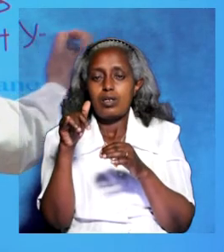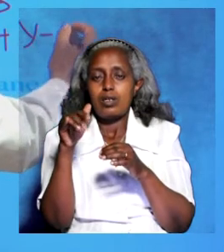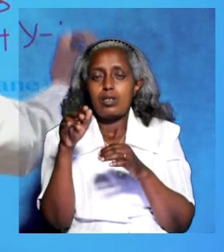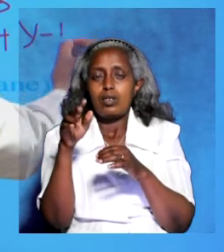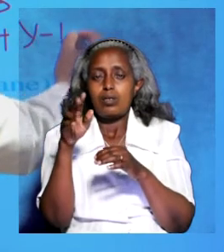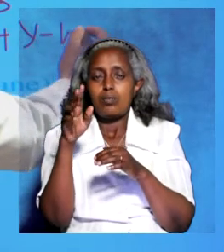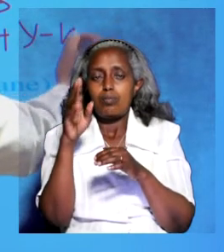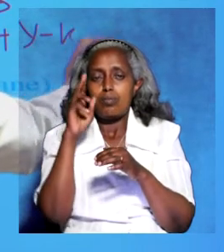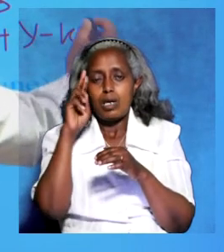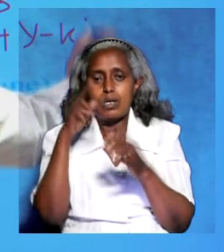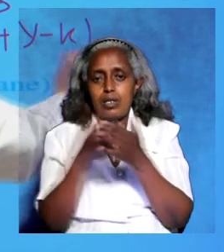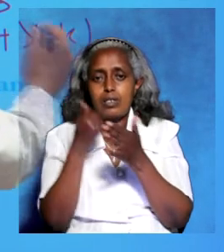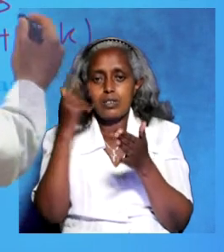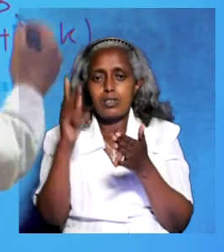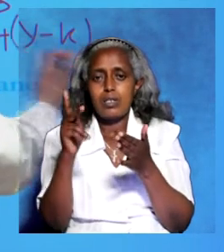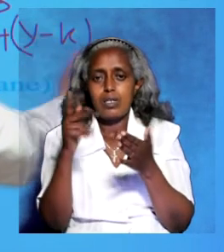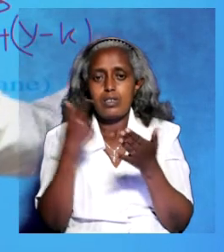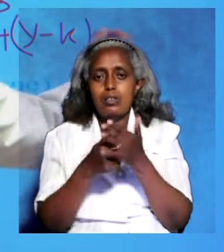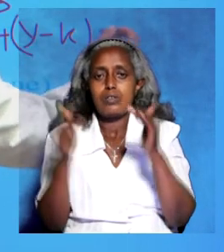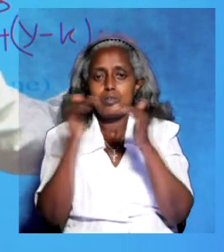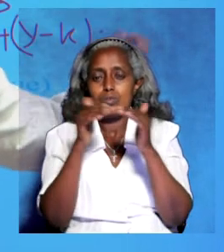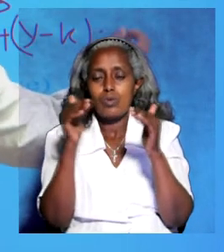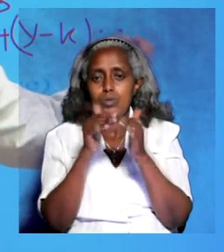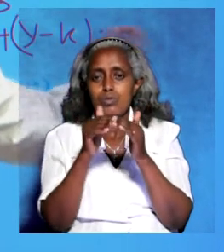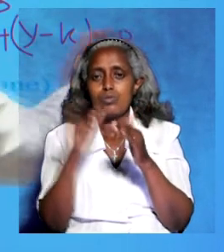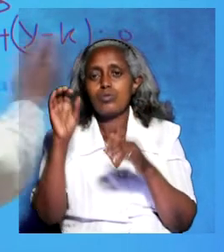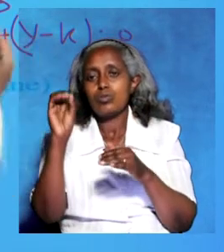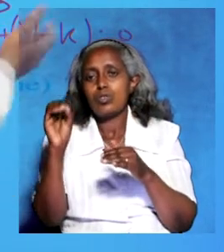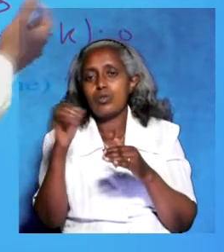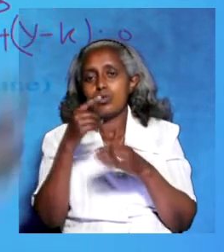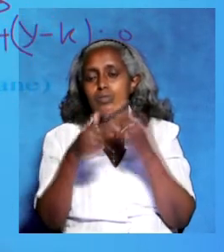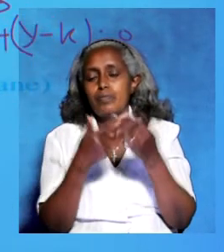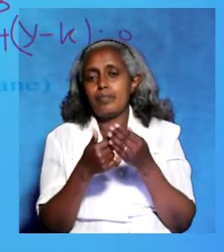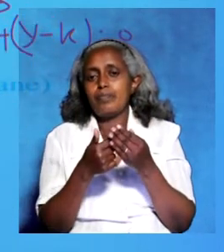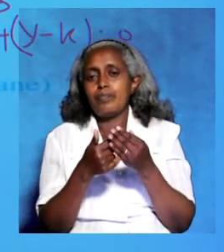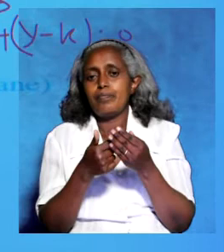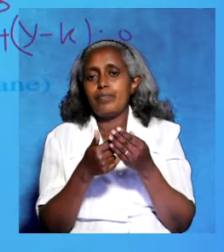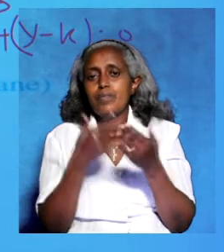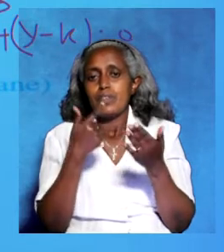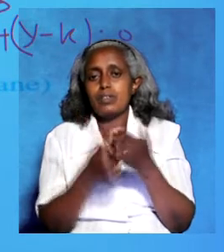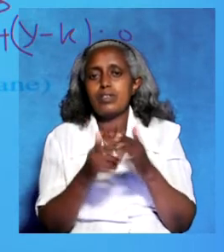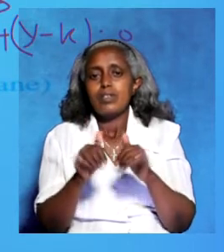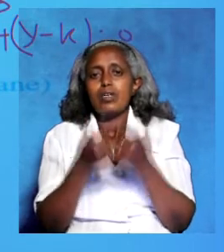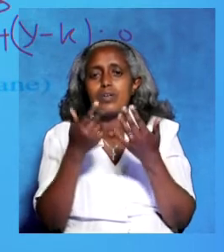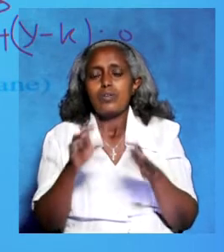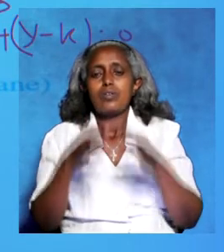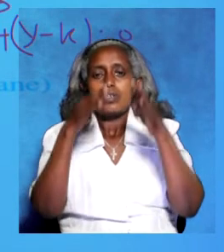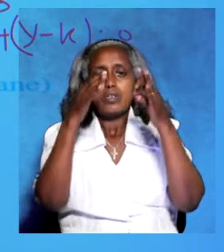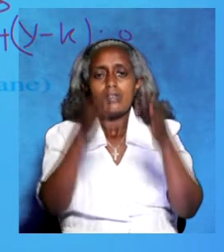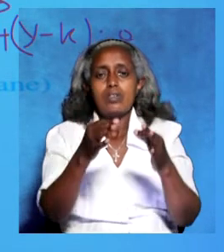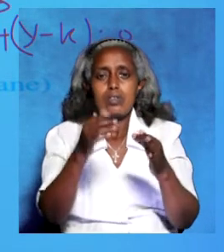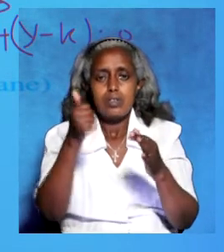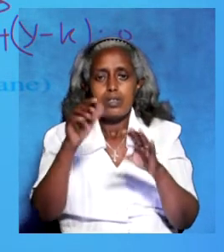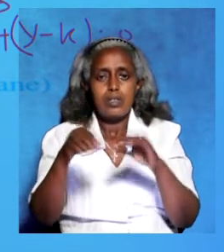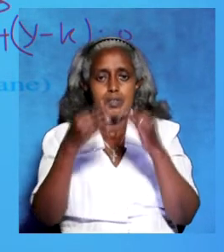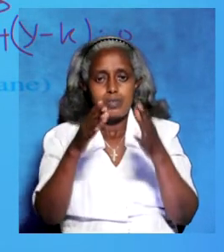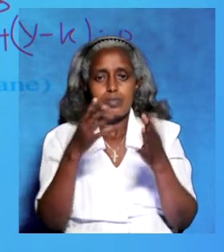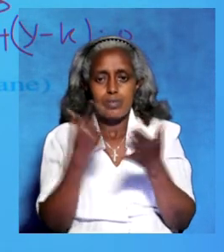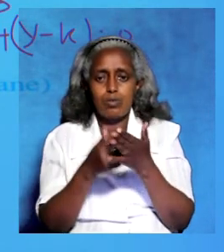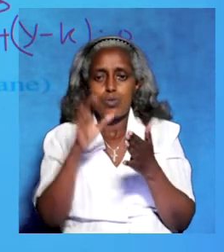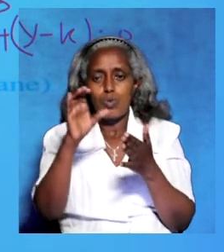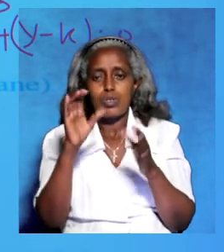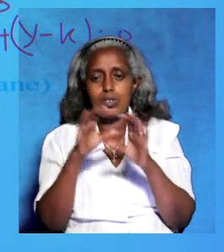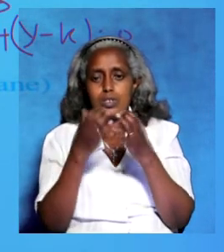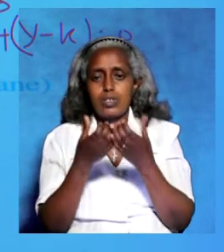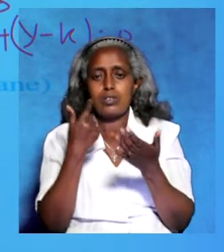minus k, this equal to 0. So This is how we translate a given conic section. Let's see,